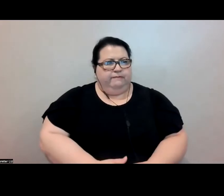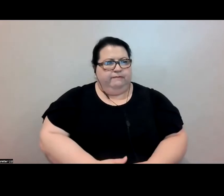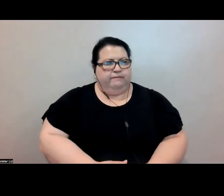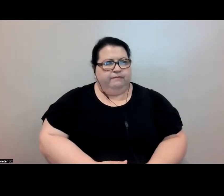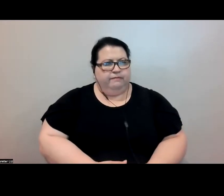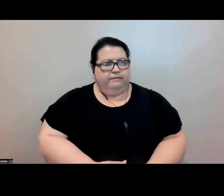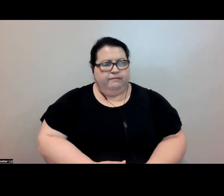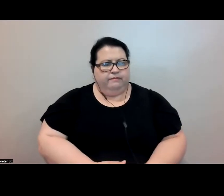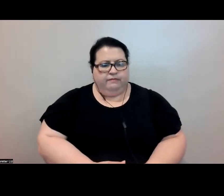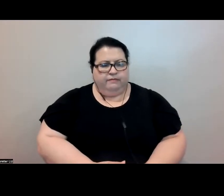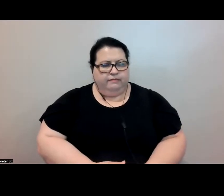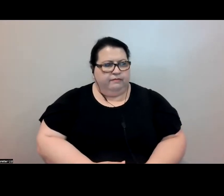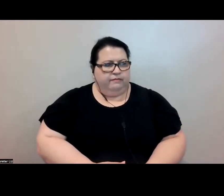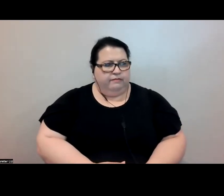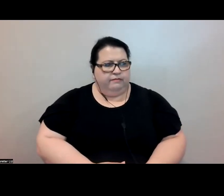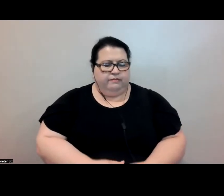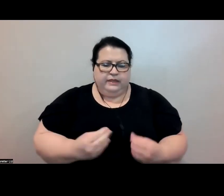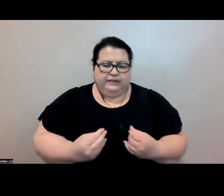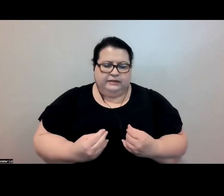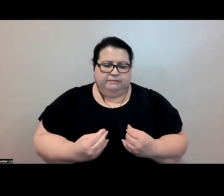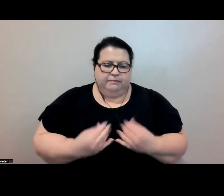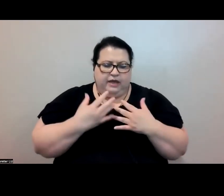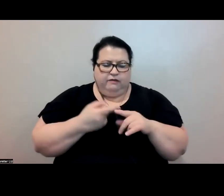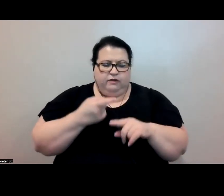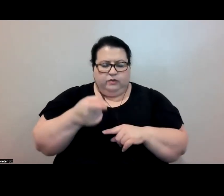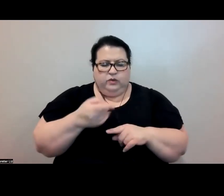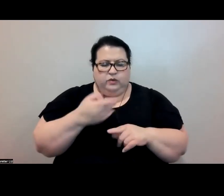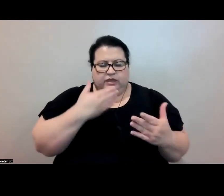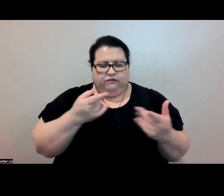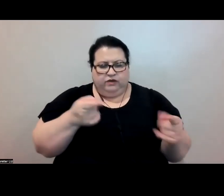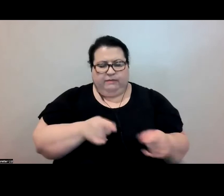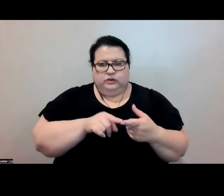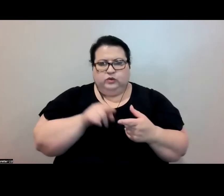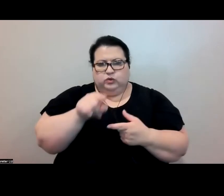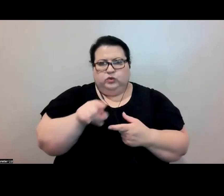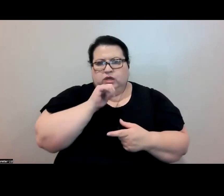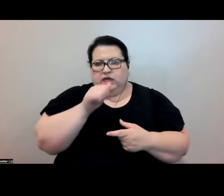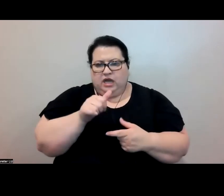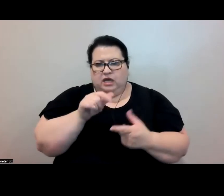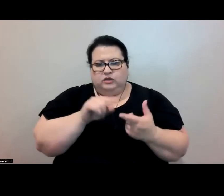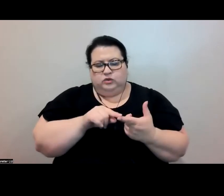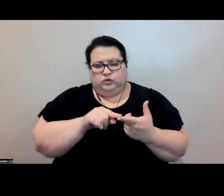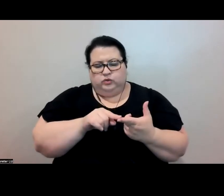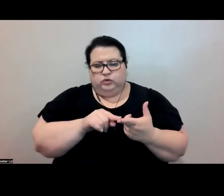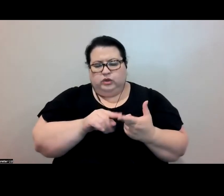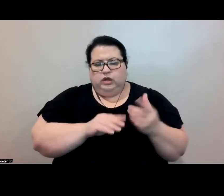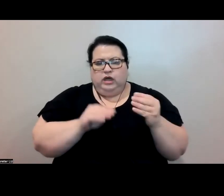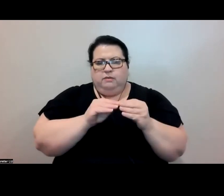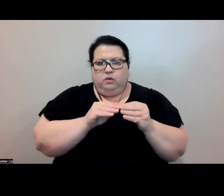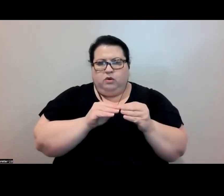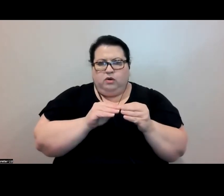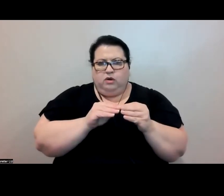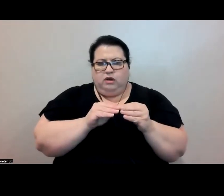inspired by you being thankful that it happened to you and not to in a more populated area.